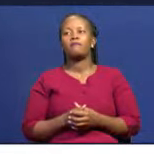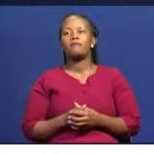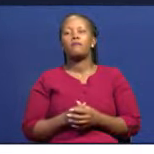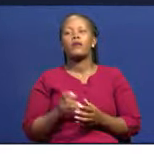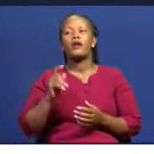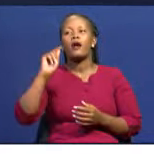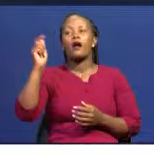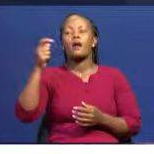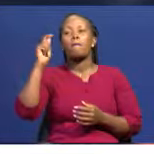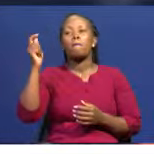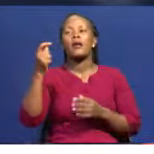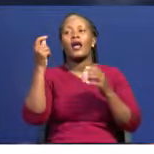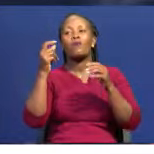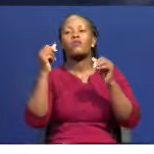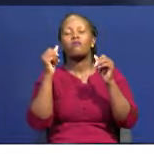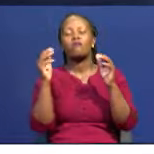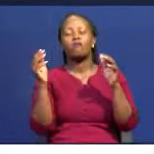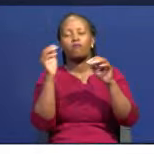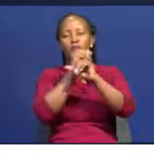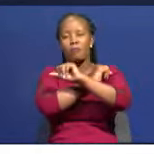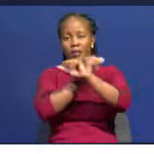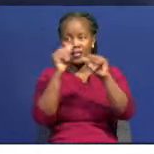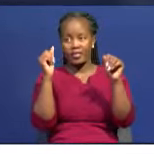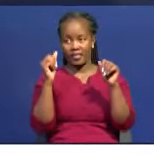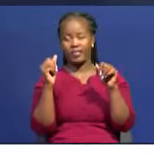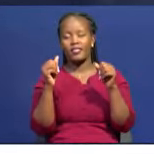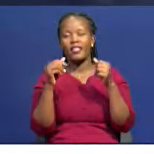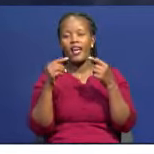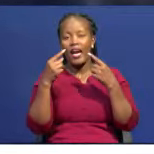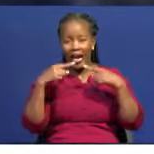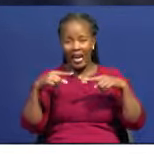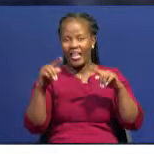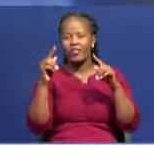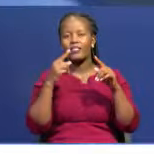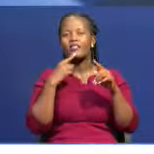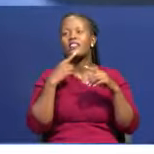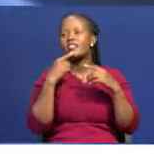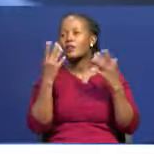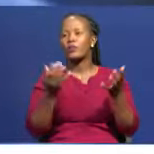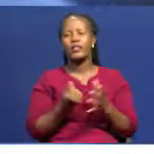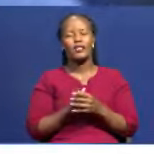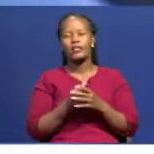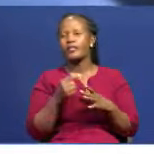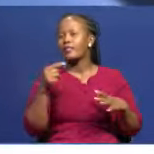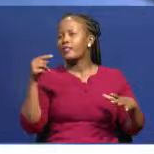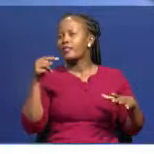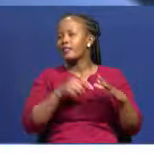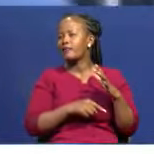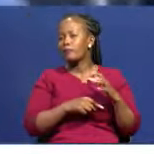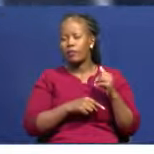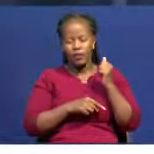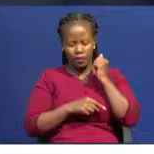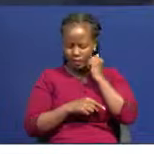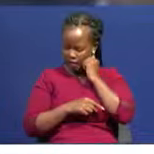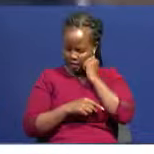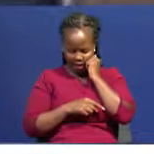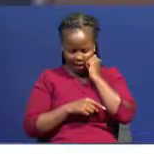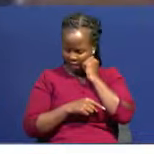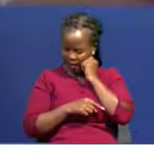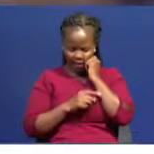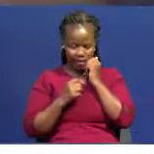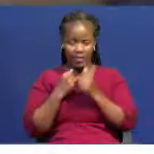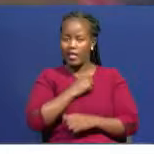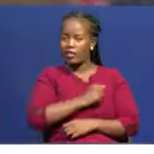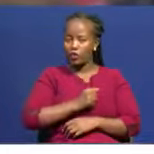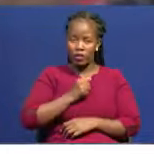Malawi President Lazarus Chakwera, in a televised address to the nation, said he was, quote, deeply saddened and sorry to inform Malawians